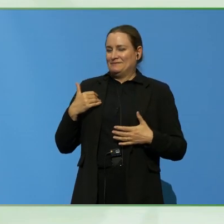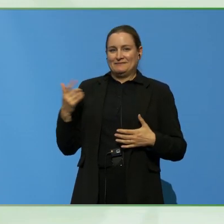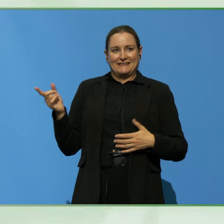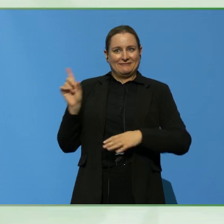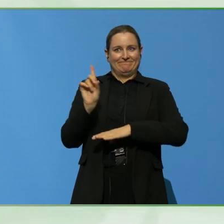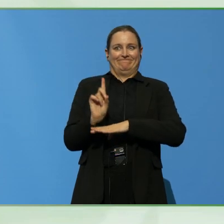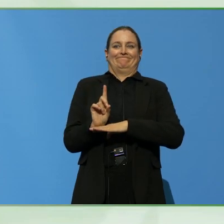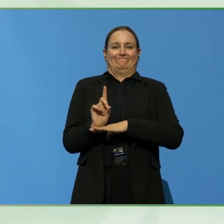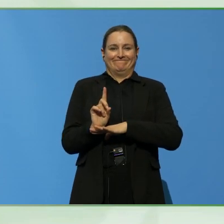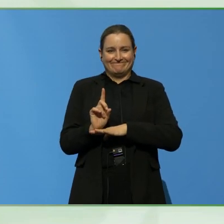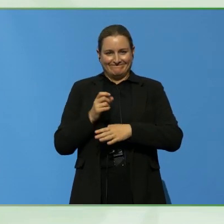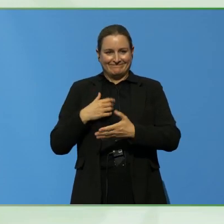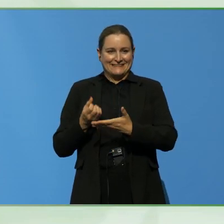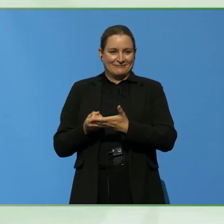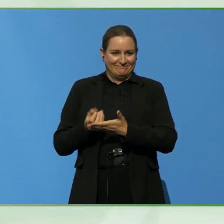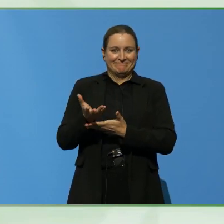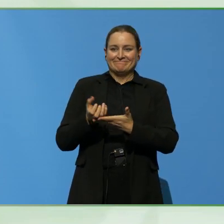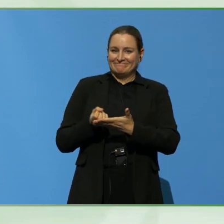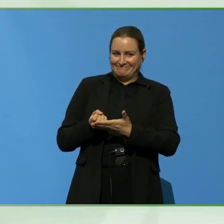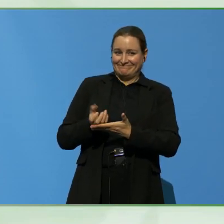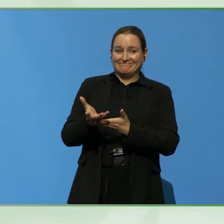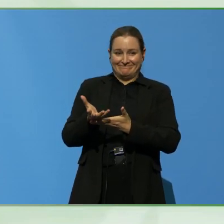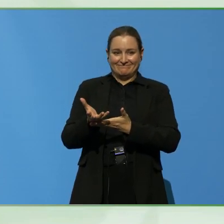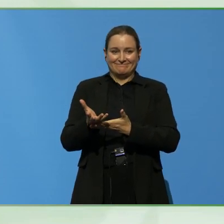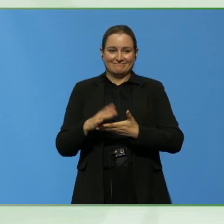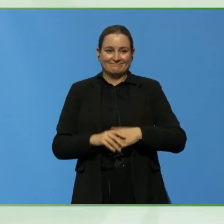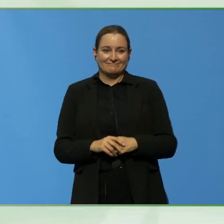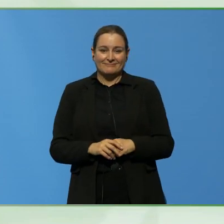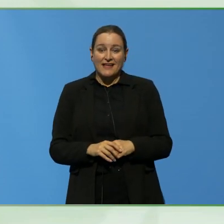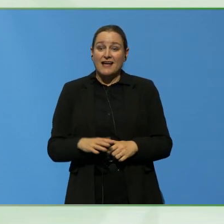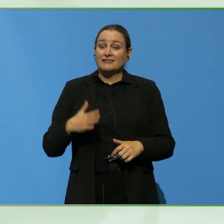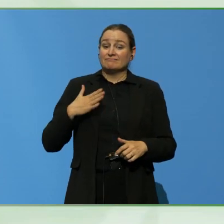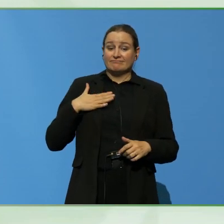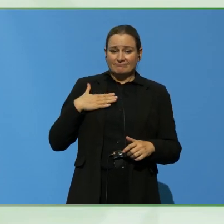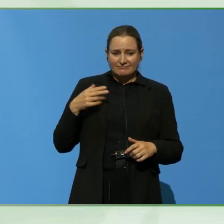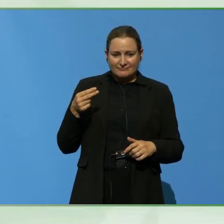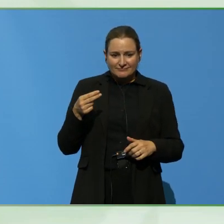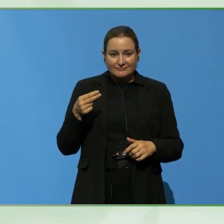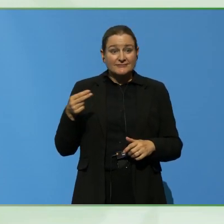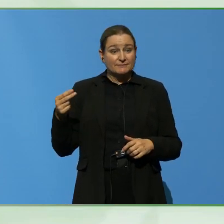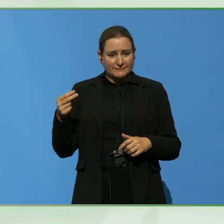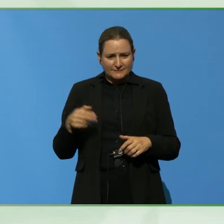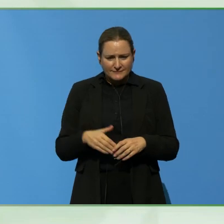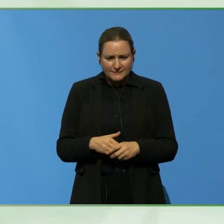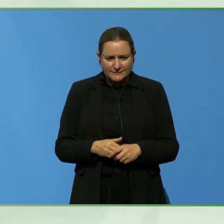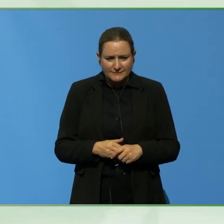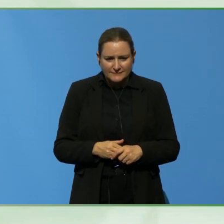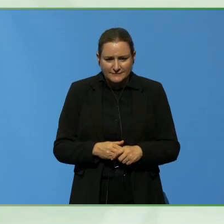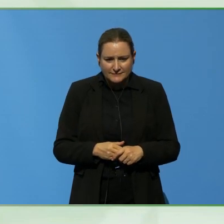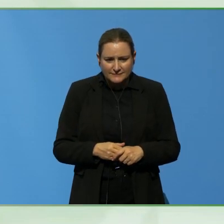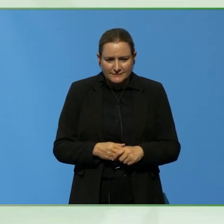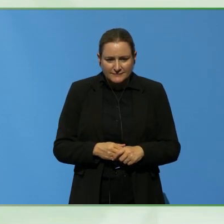us to take part of this fantastic conference, Zero Project. So